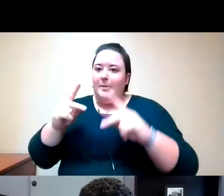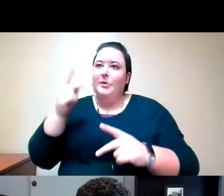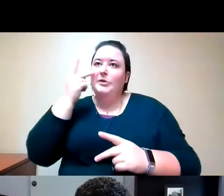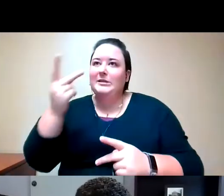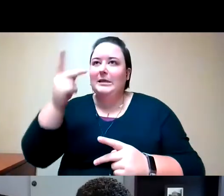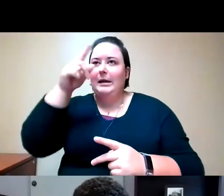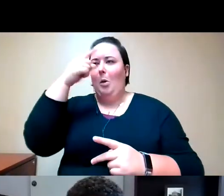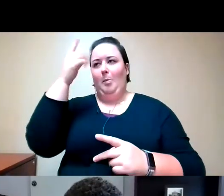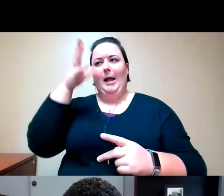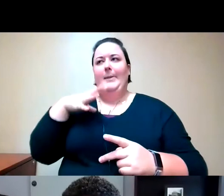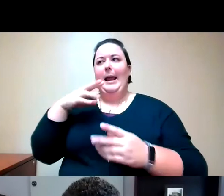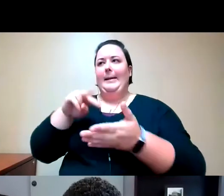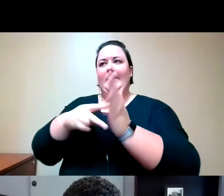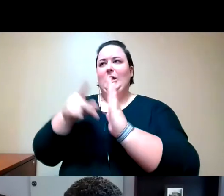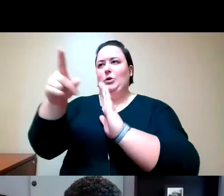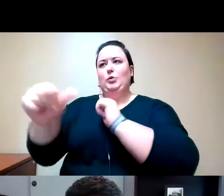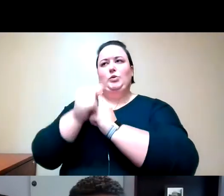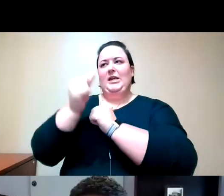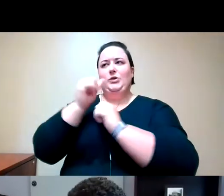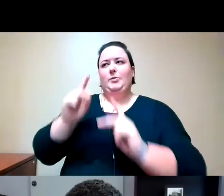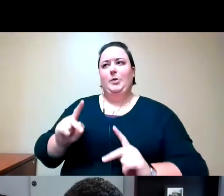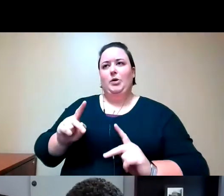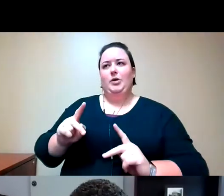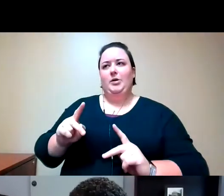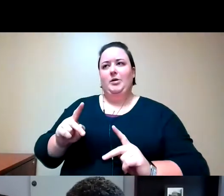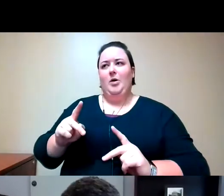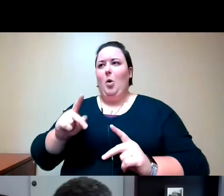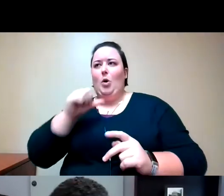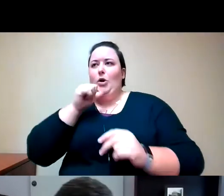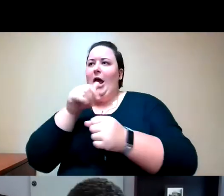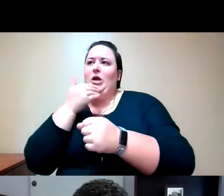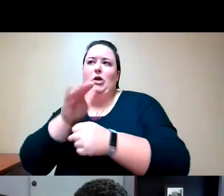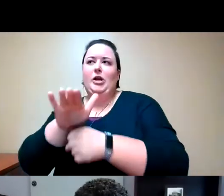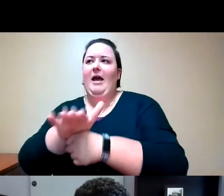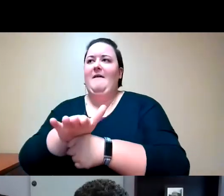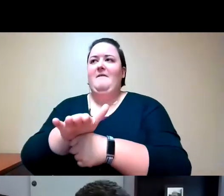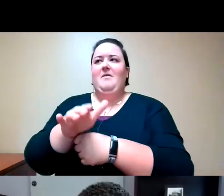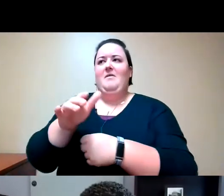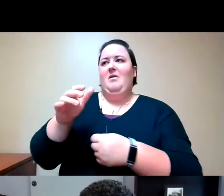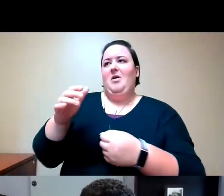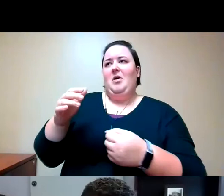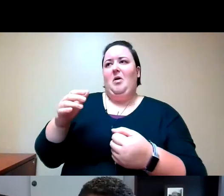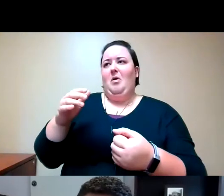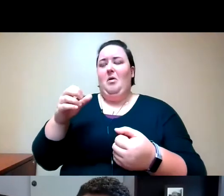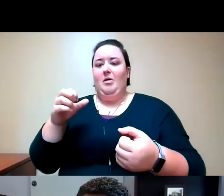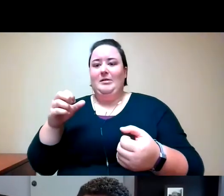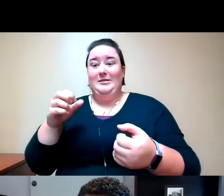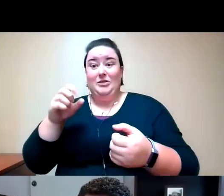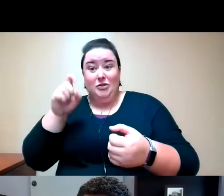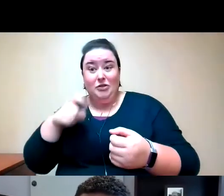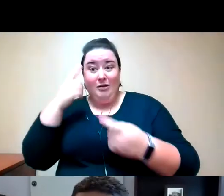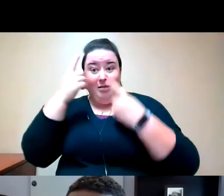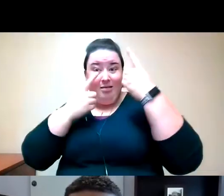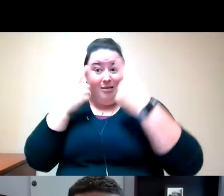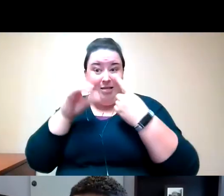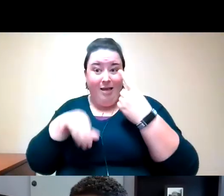danger, while people may see Black men and think not good enough, not less, people should not think that way. And